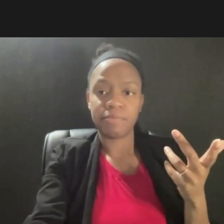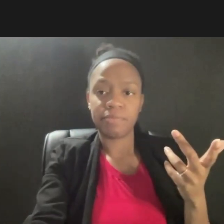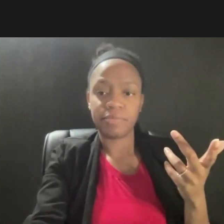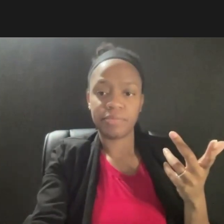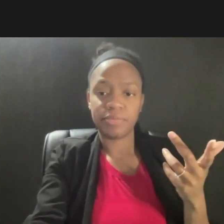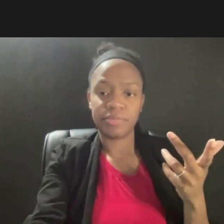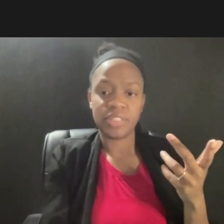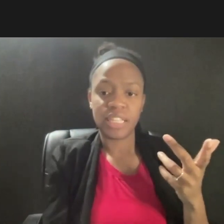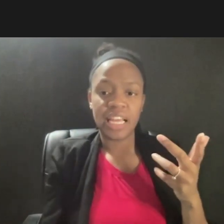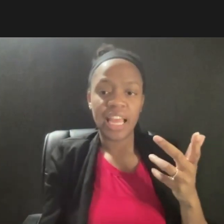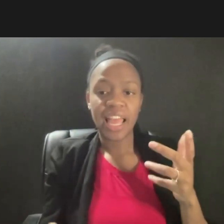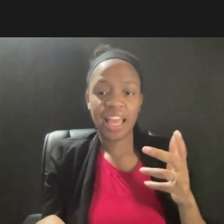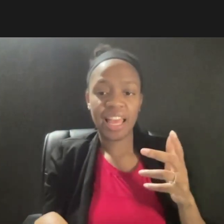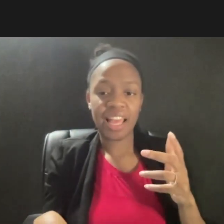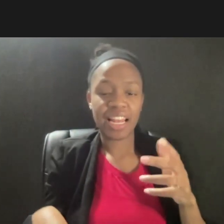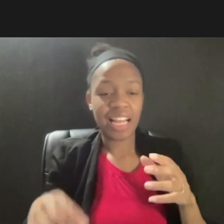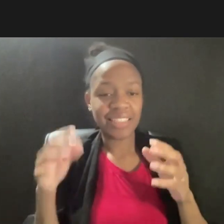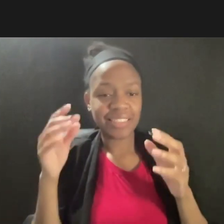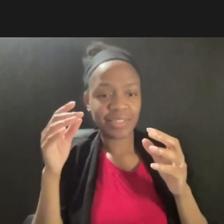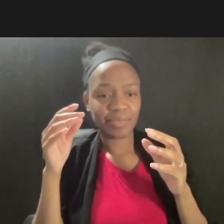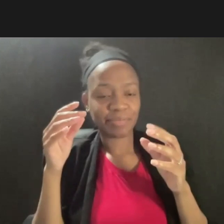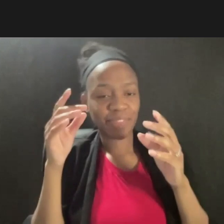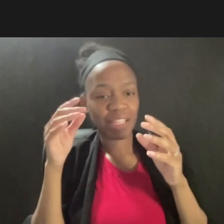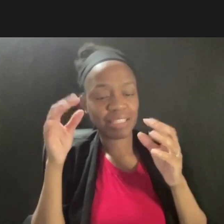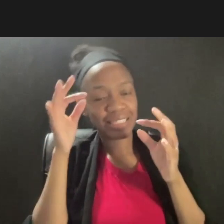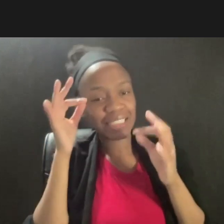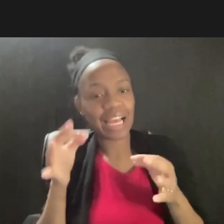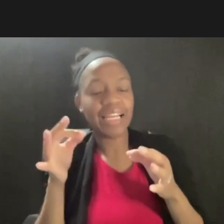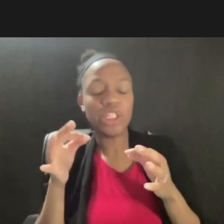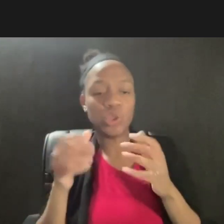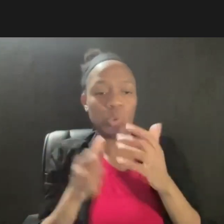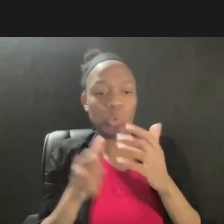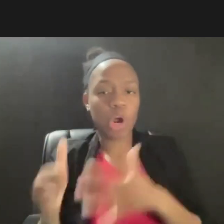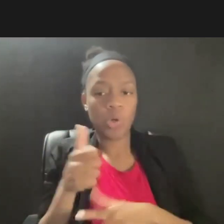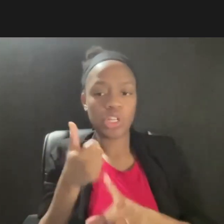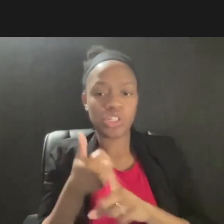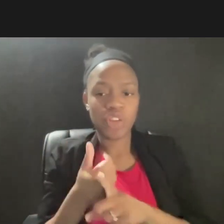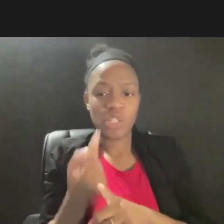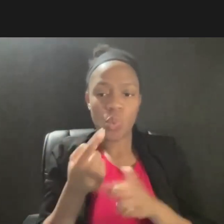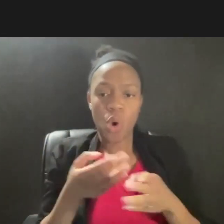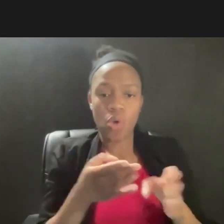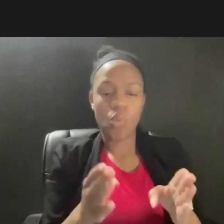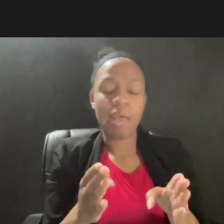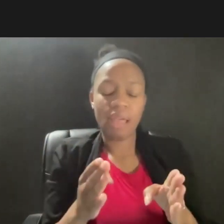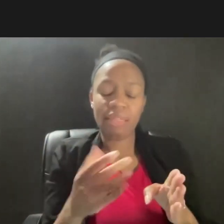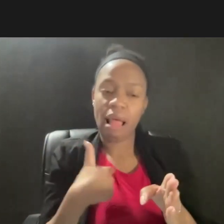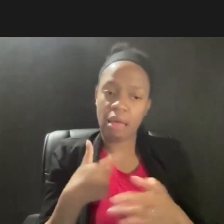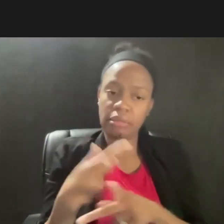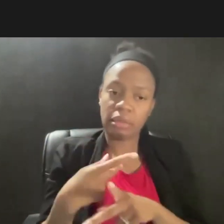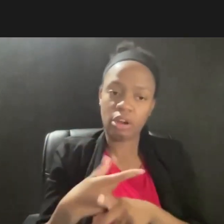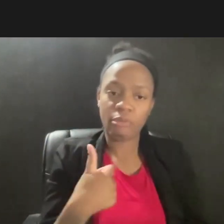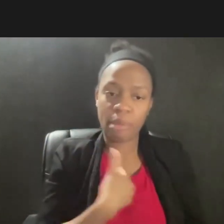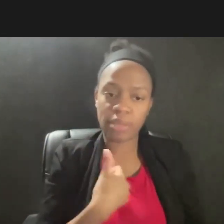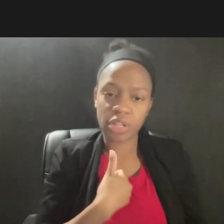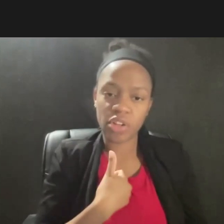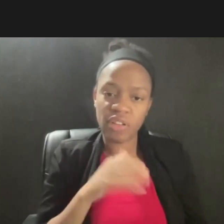prioritize yourself is how one of the ways that I take care of myself. One of the ways that I